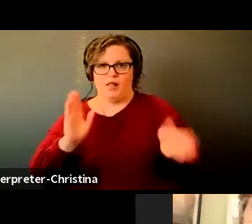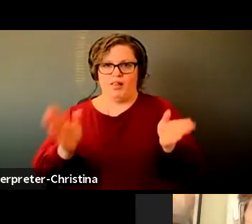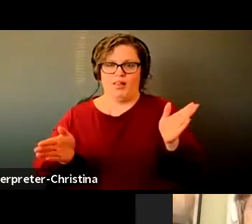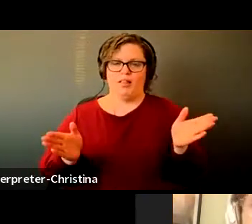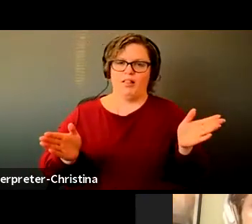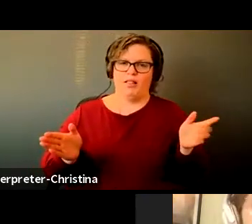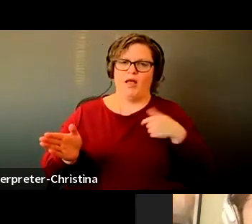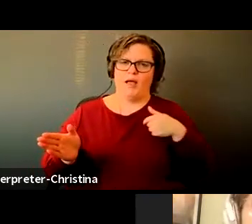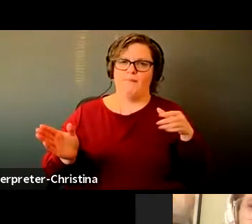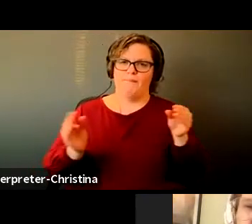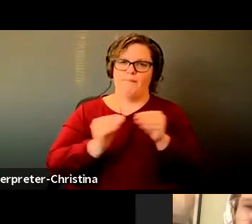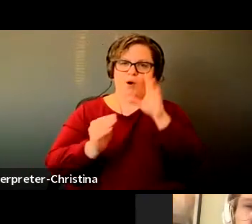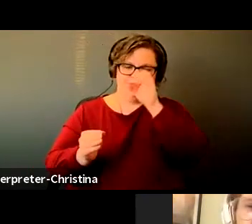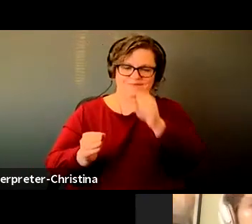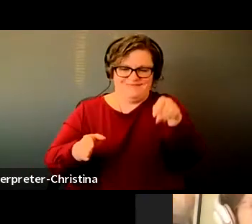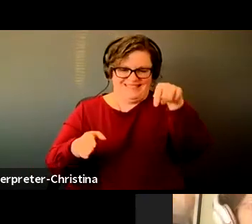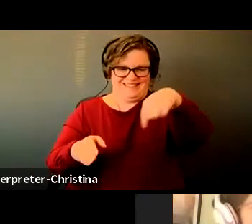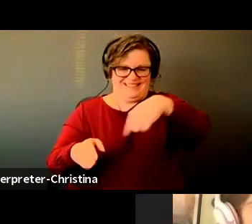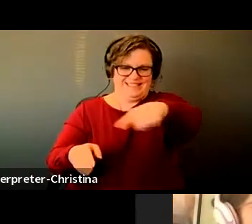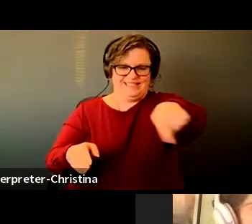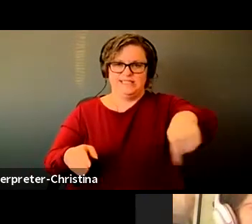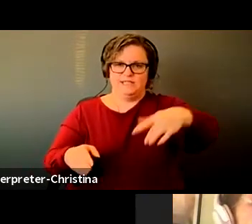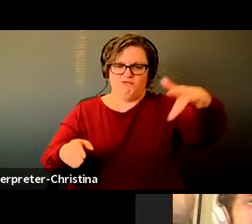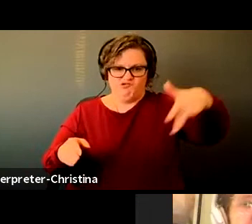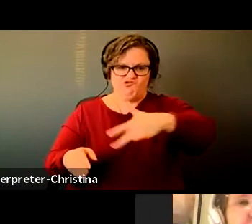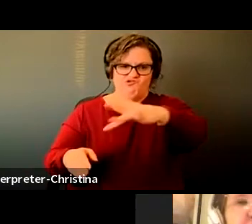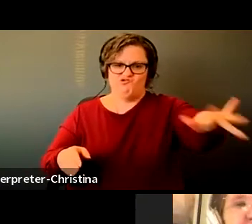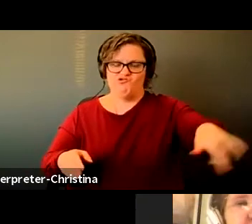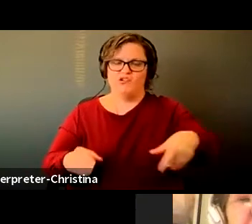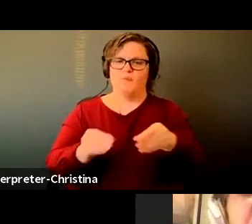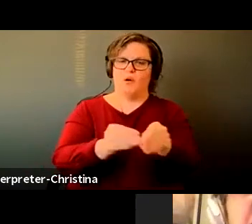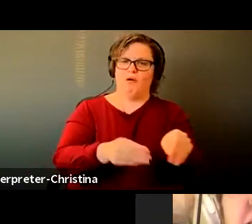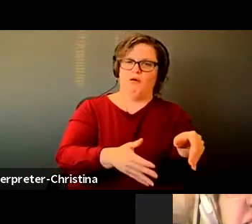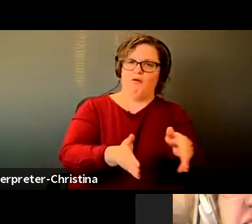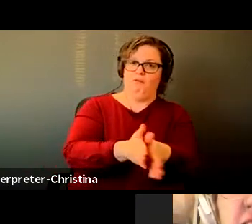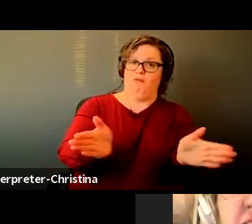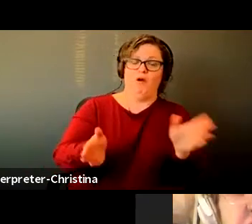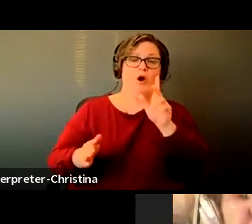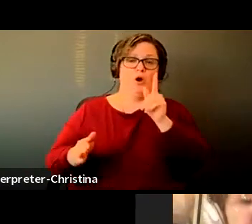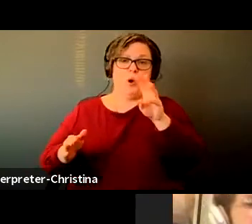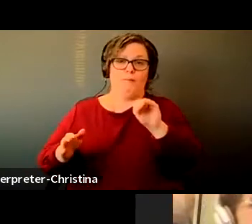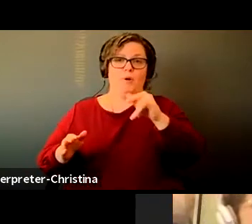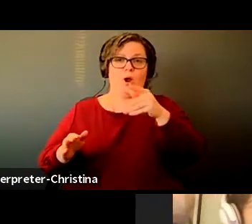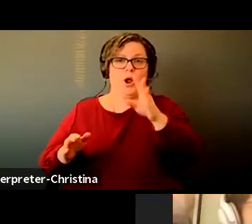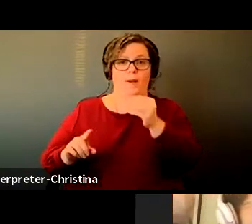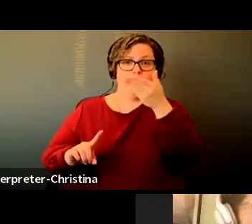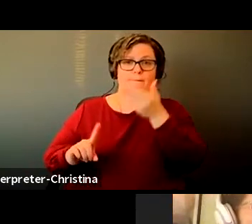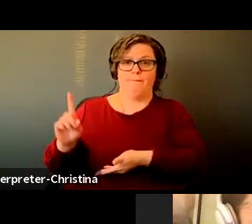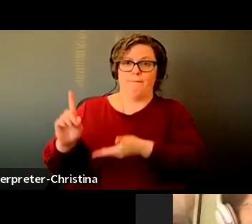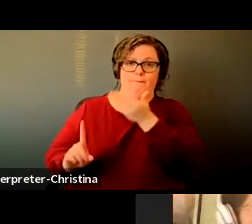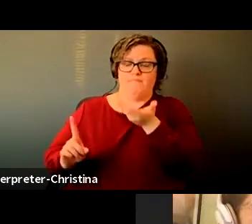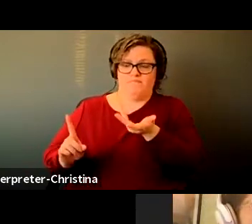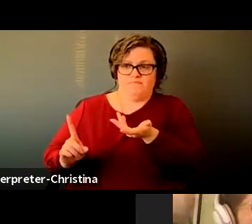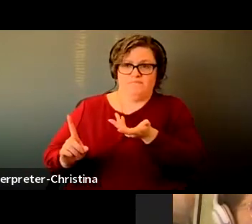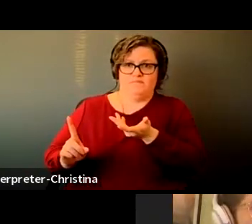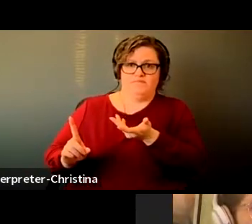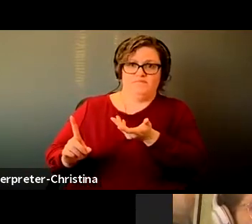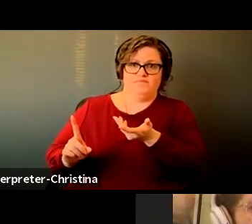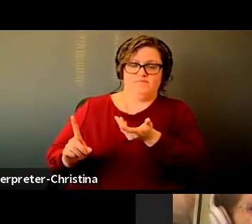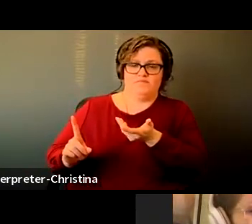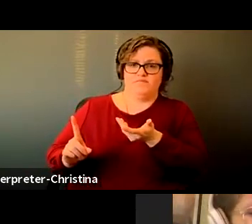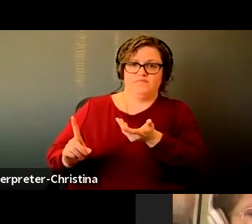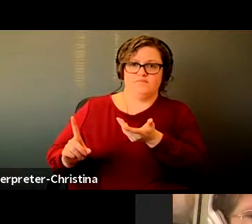interspaces, because they're always open-ended, right? Like Kumkum gets to be reinvented. Kumkum gets to manifest herself in my